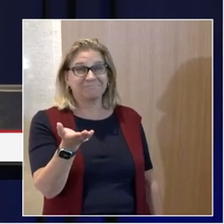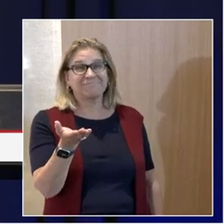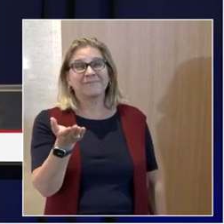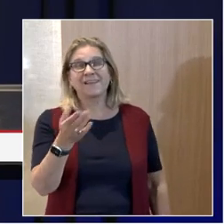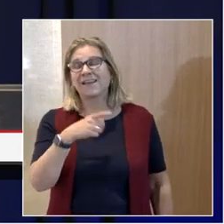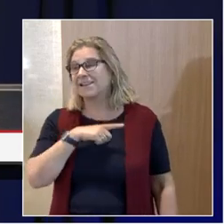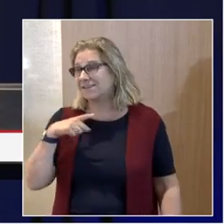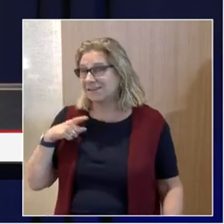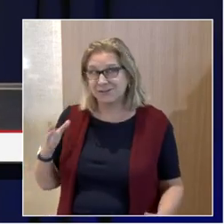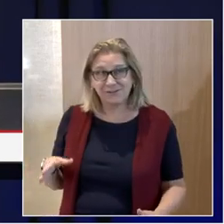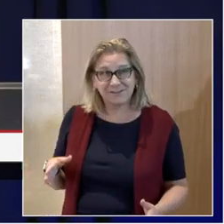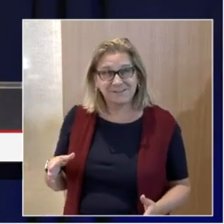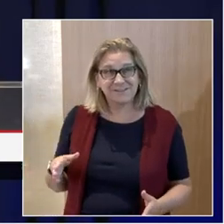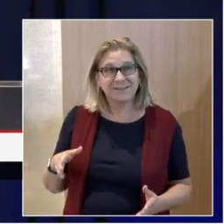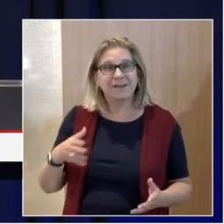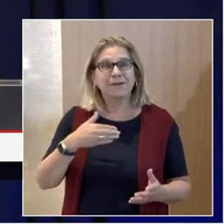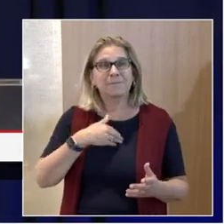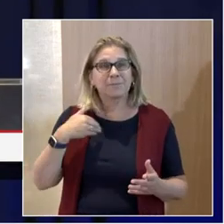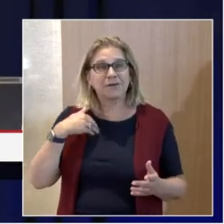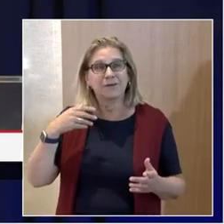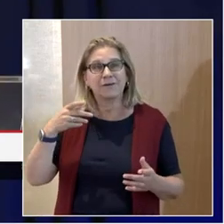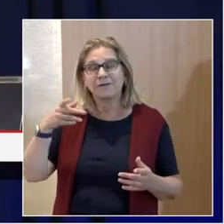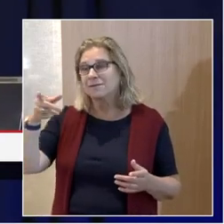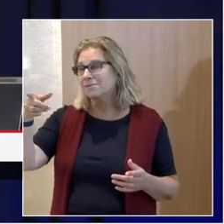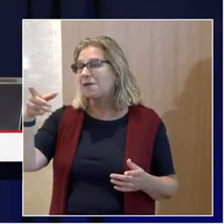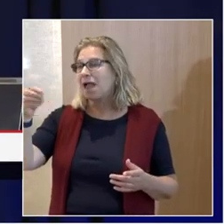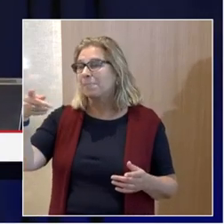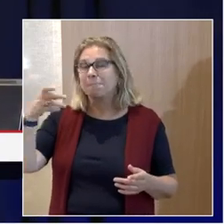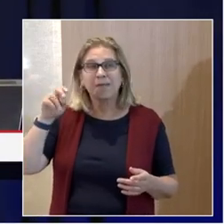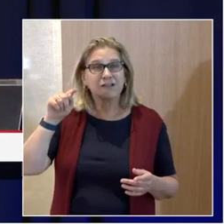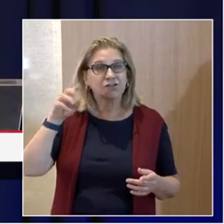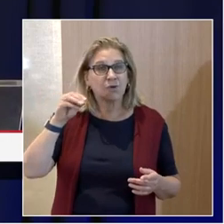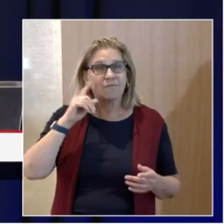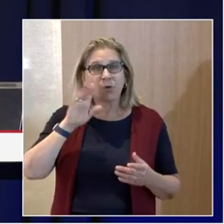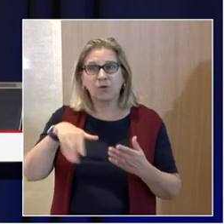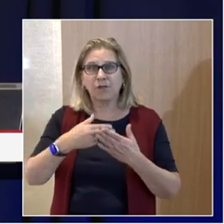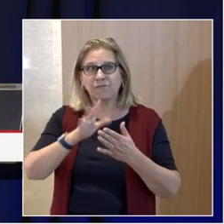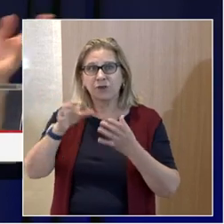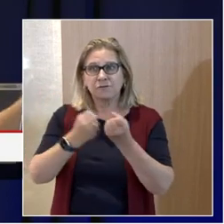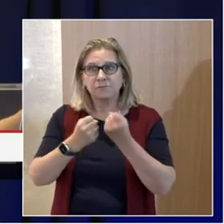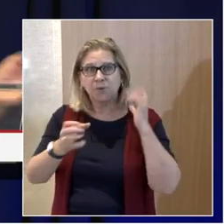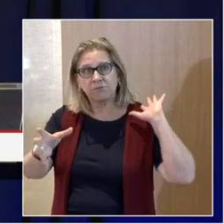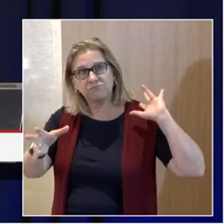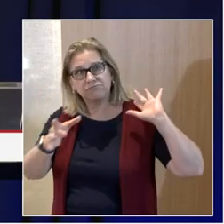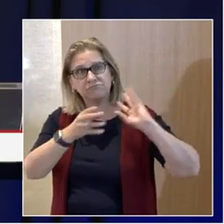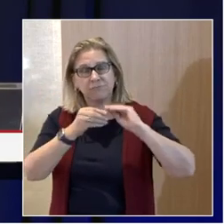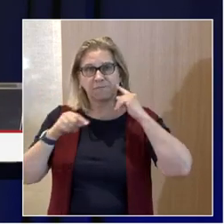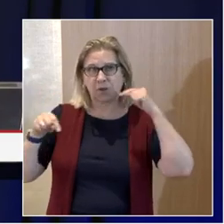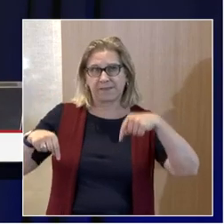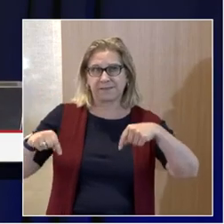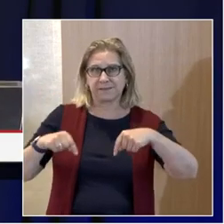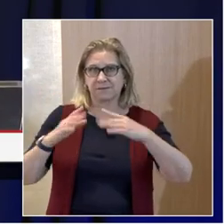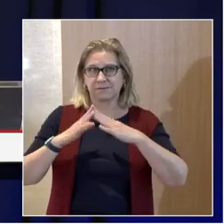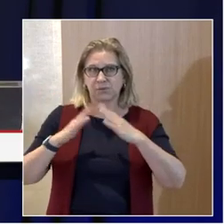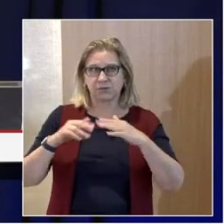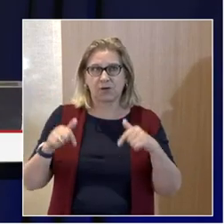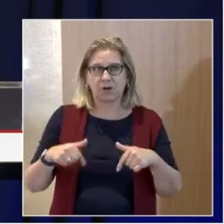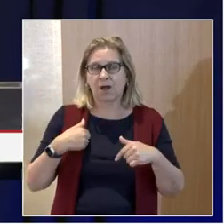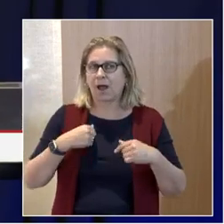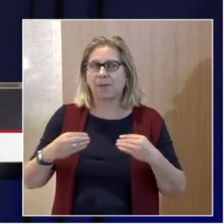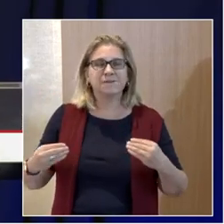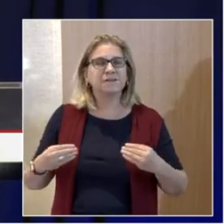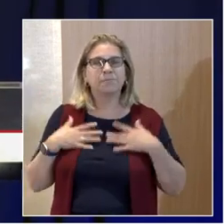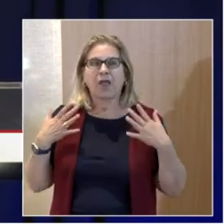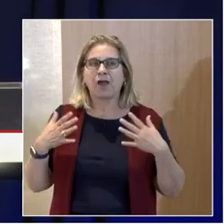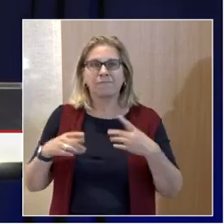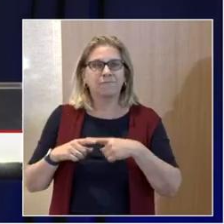Anderson for all of the support and leadership that you have shown the downtown. I was inspired by the mayor's remarks, and I think